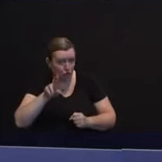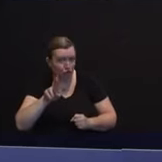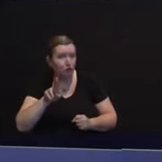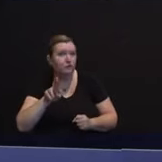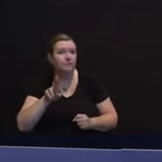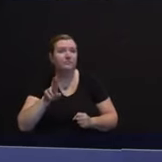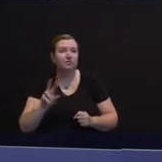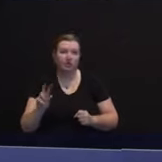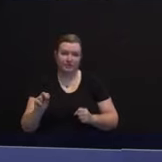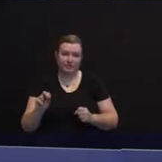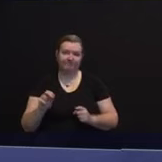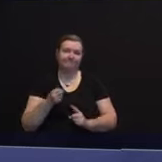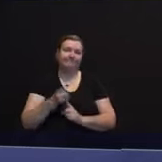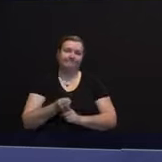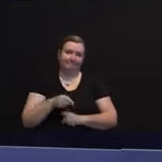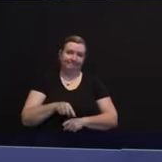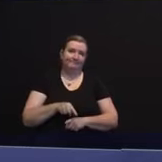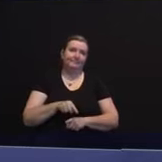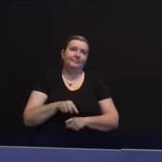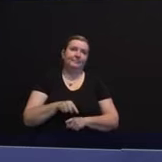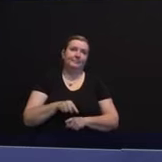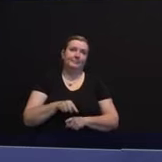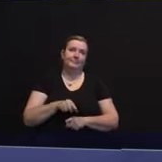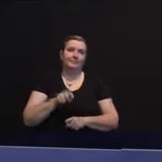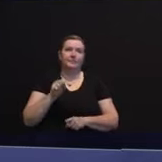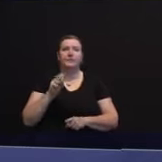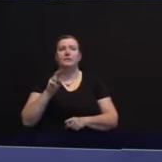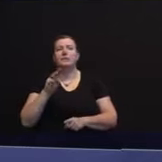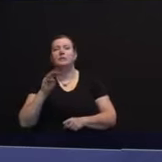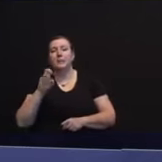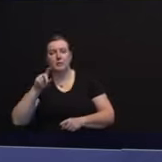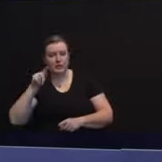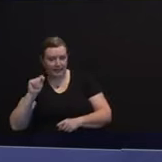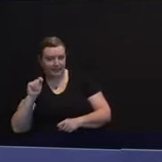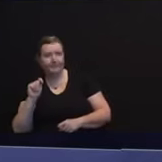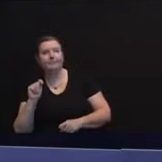cases, and another in Cumberland led to 3 cases.